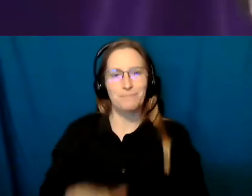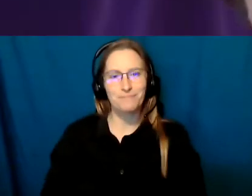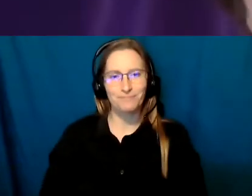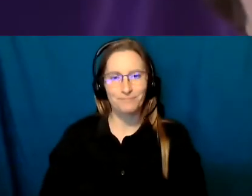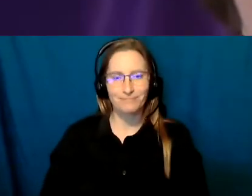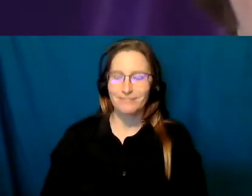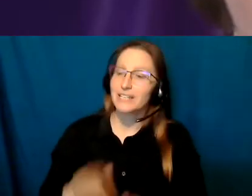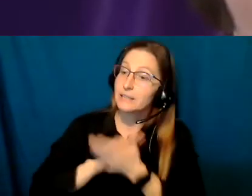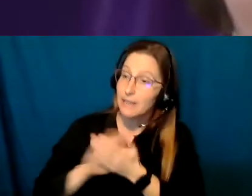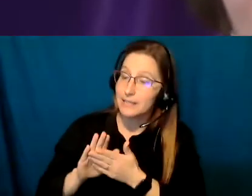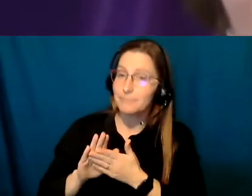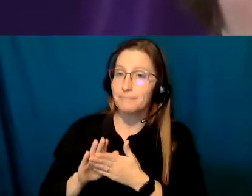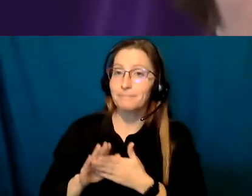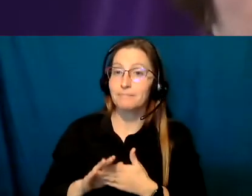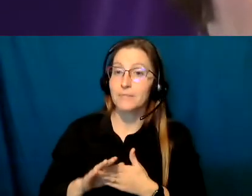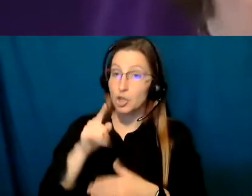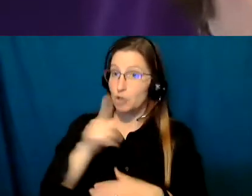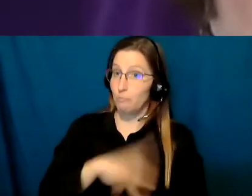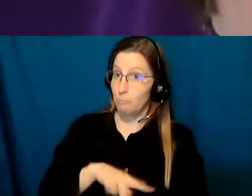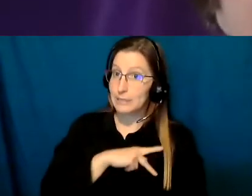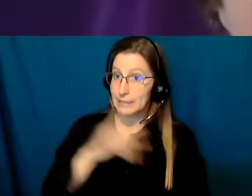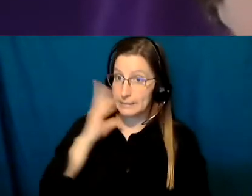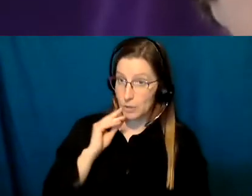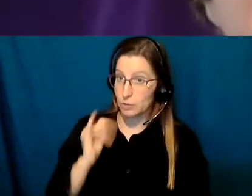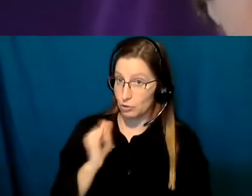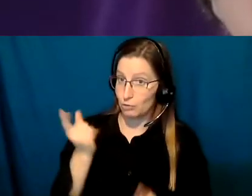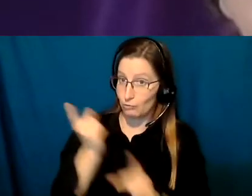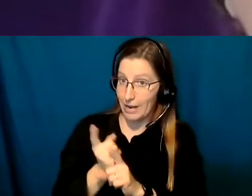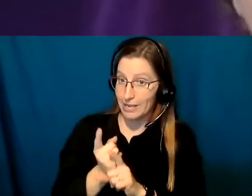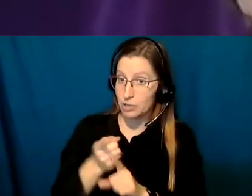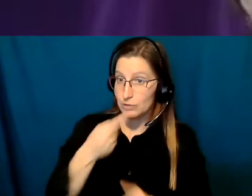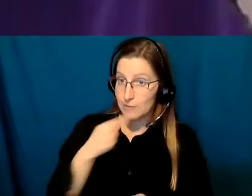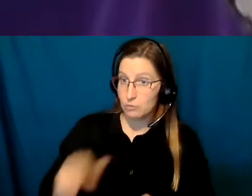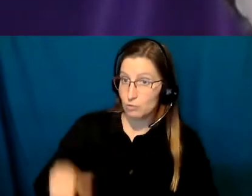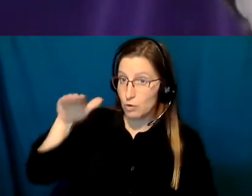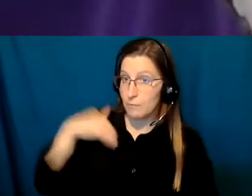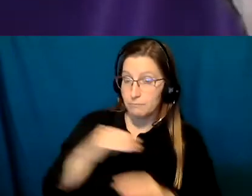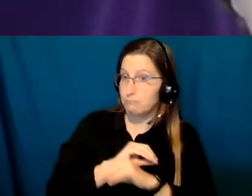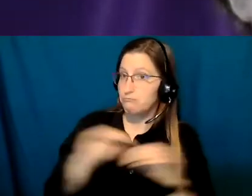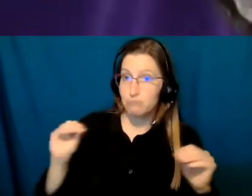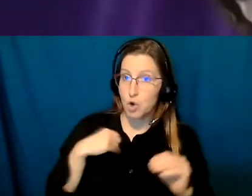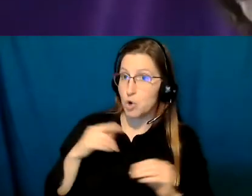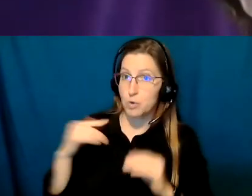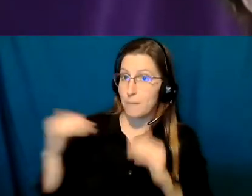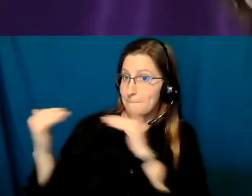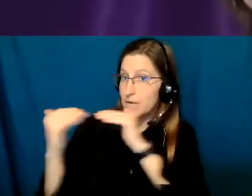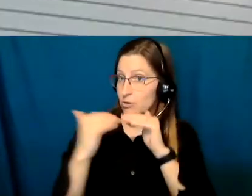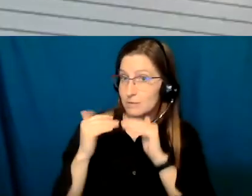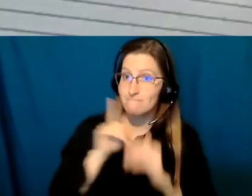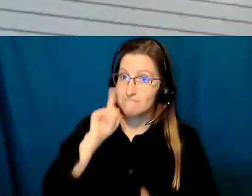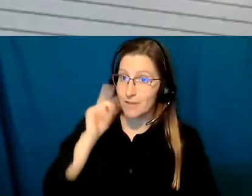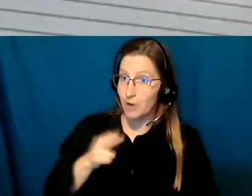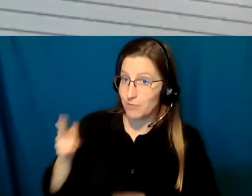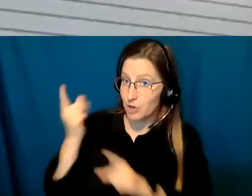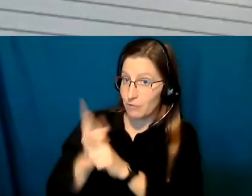Very nice. And something that you personally have experienced too, then, since you said you grew up without peers. Yeah,